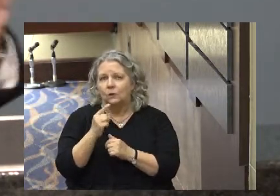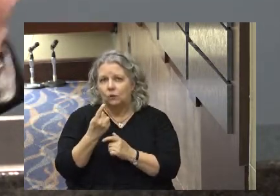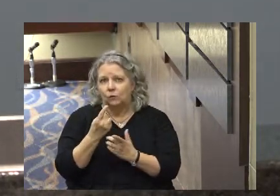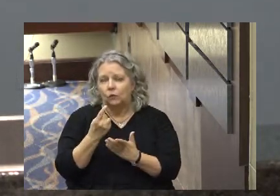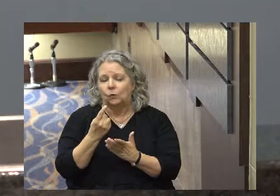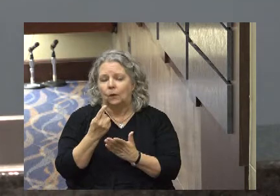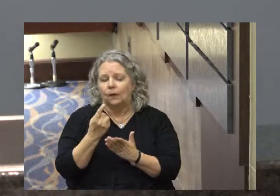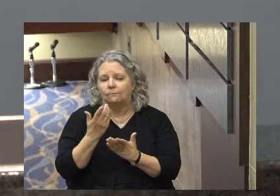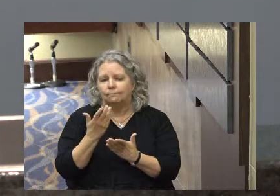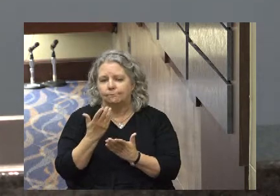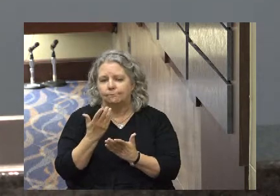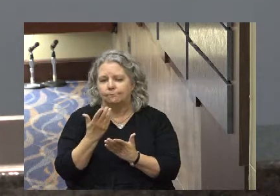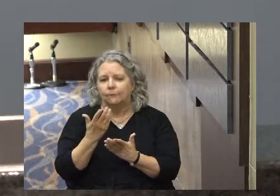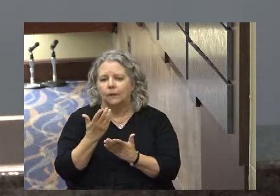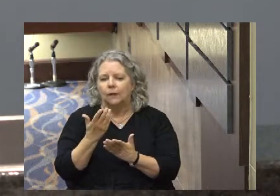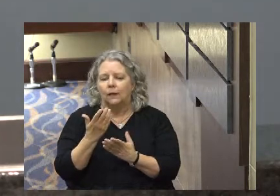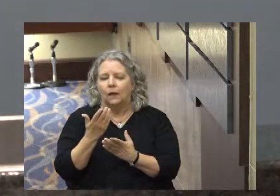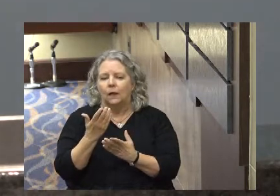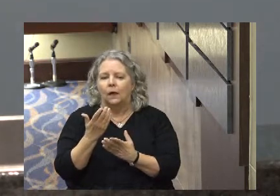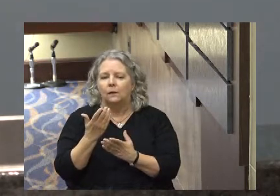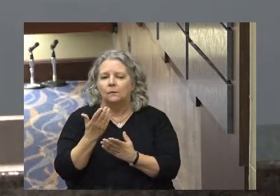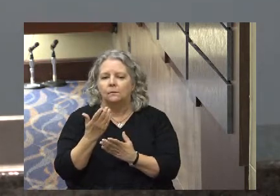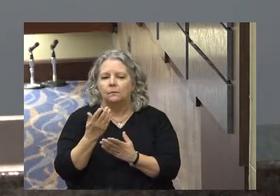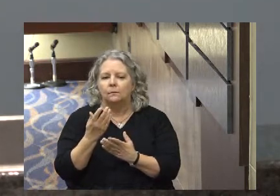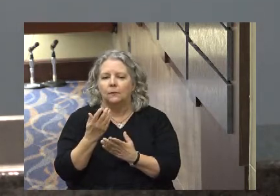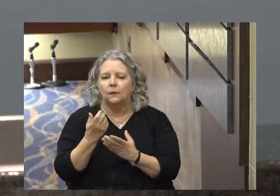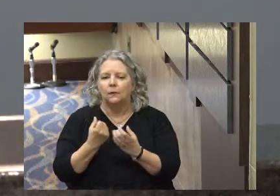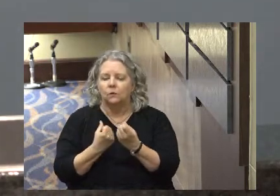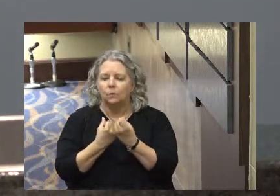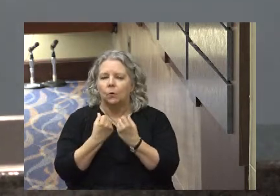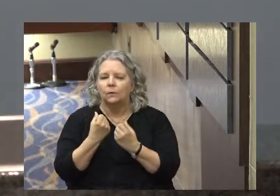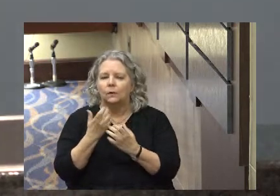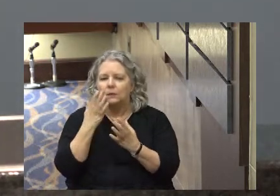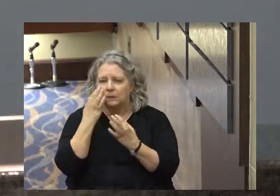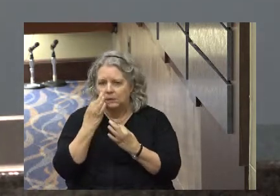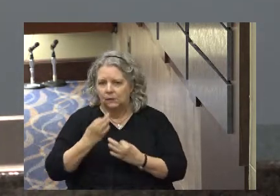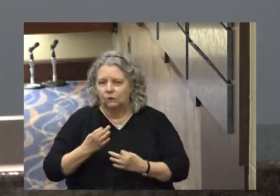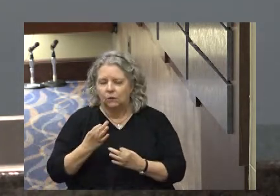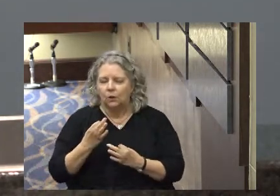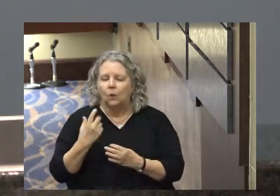citizens, I guess me too, that we do maintain adequate cash reserves in the light